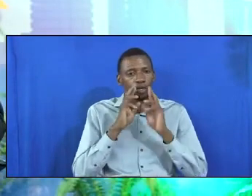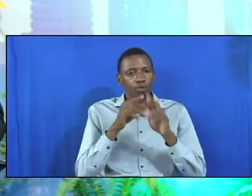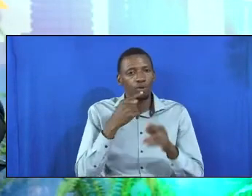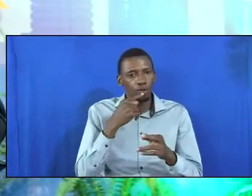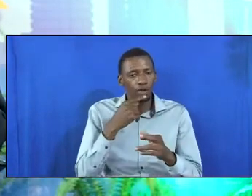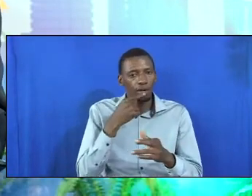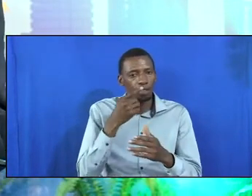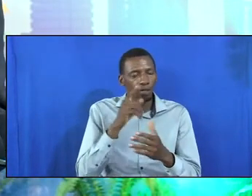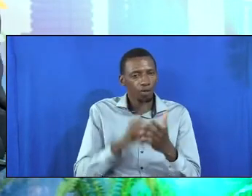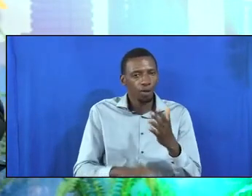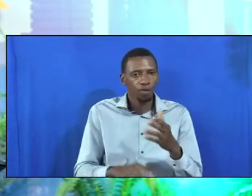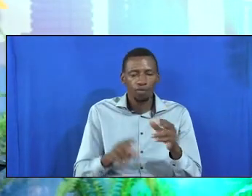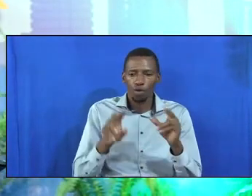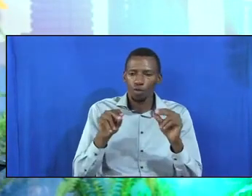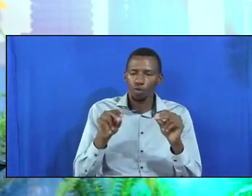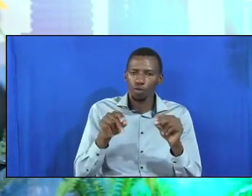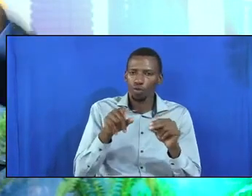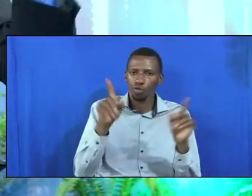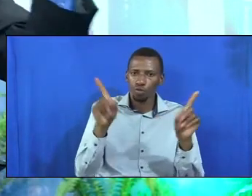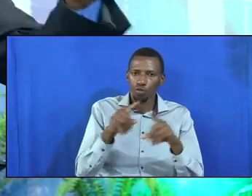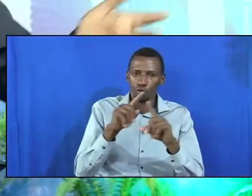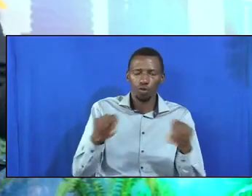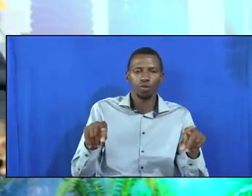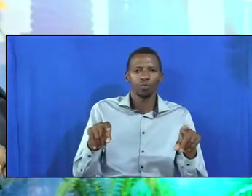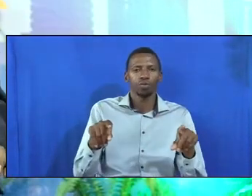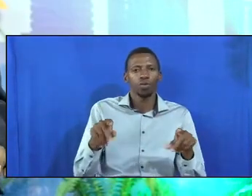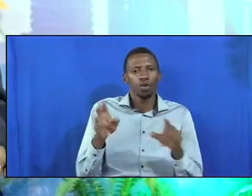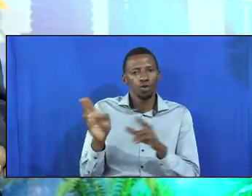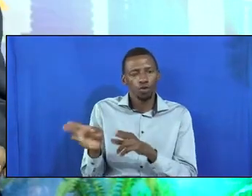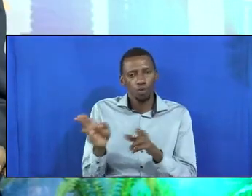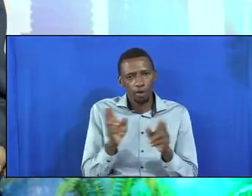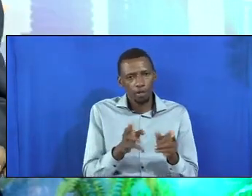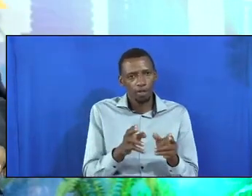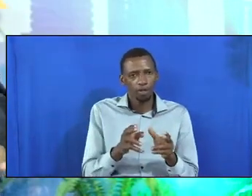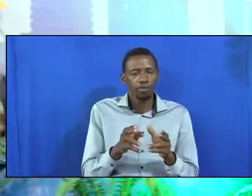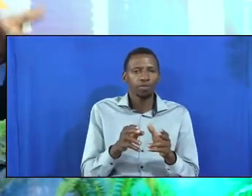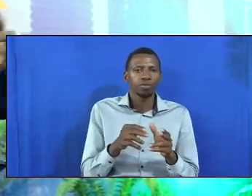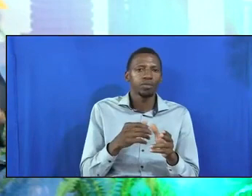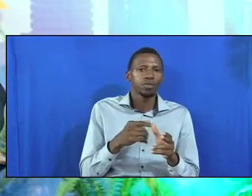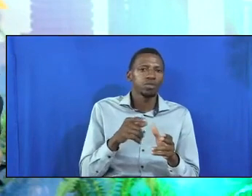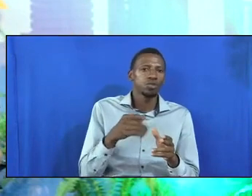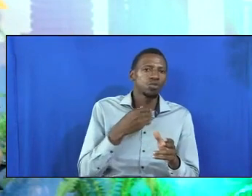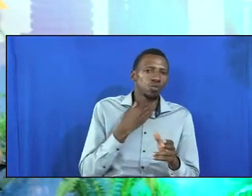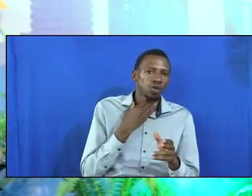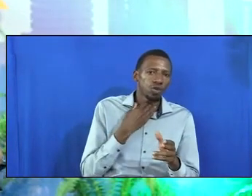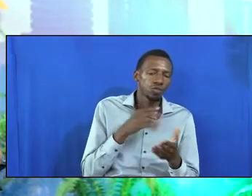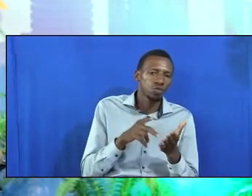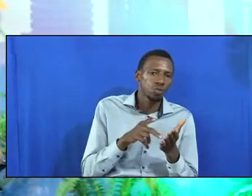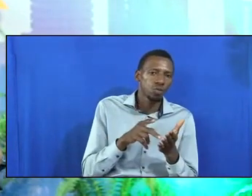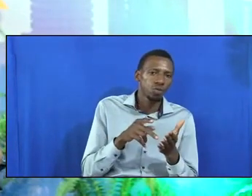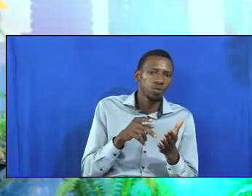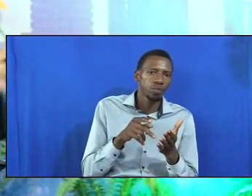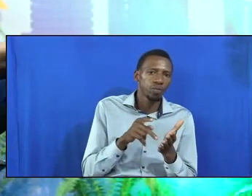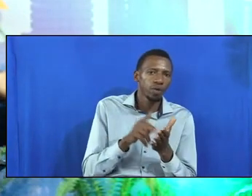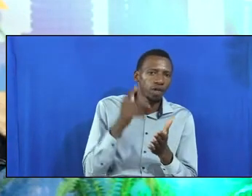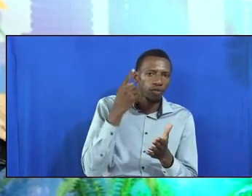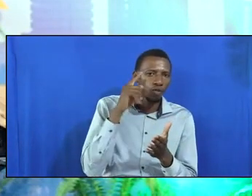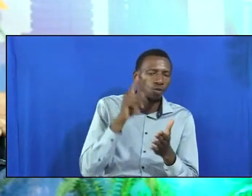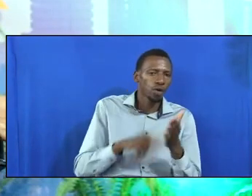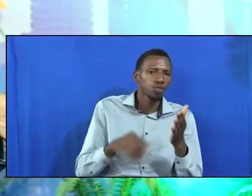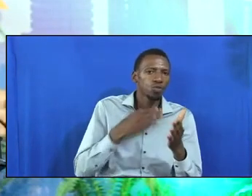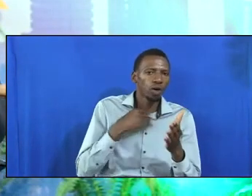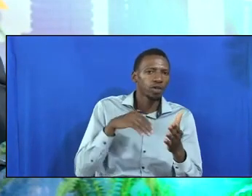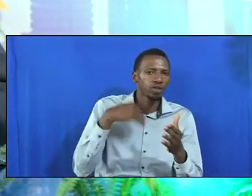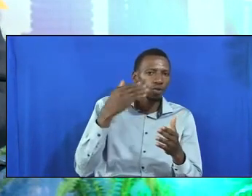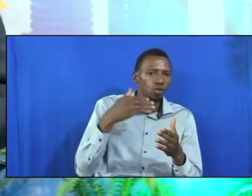are wrong. Normally when you are paying, whatever you want to pay for, you want to pay less or more? Less or